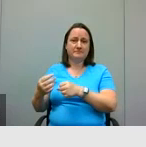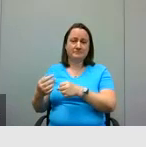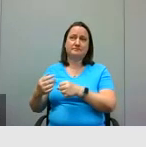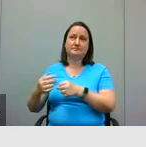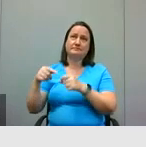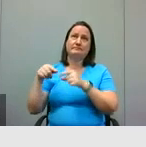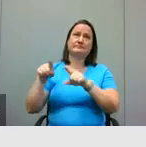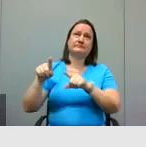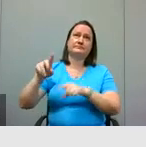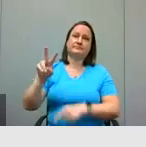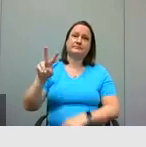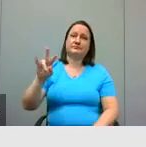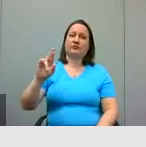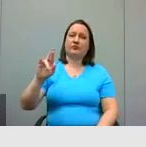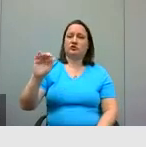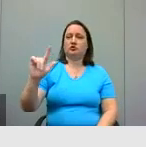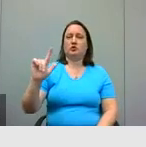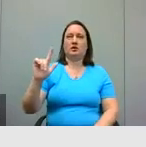virtual world.